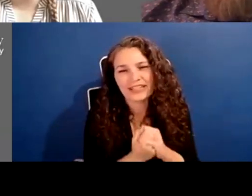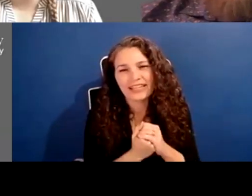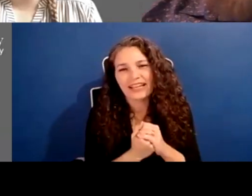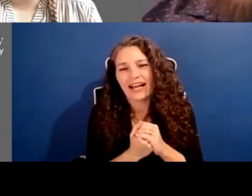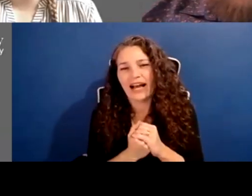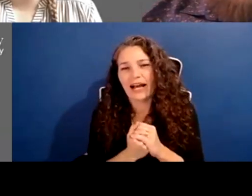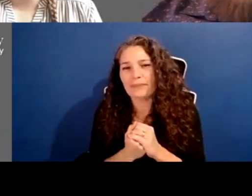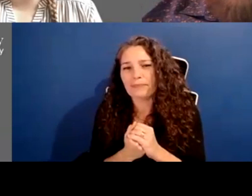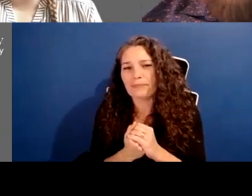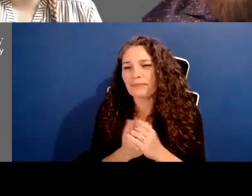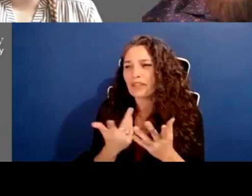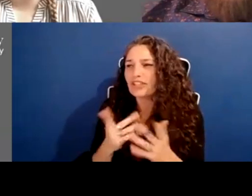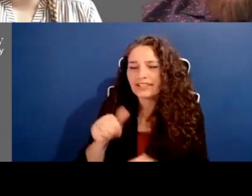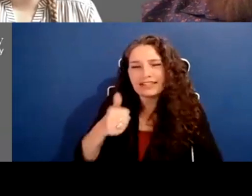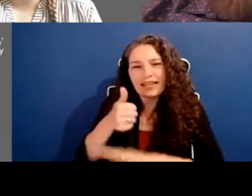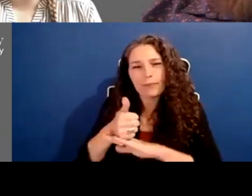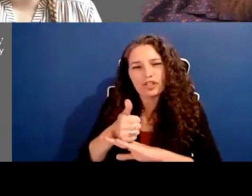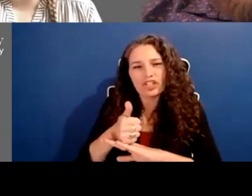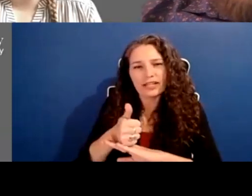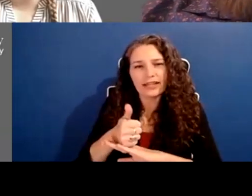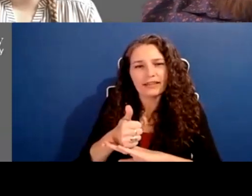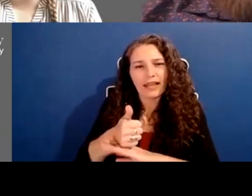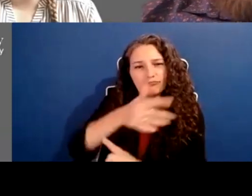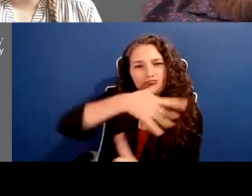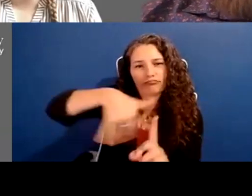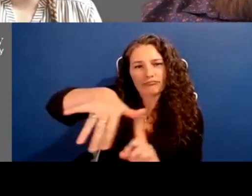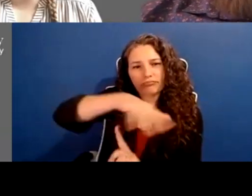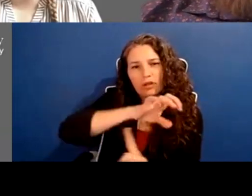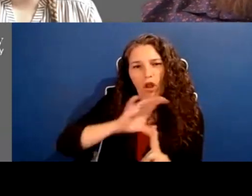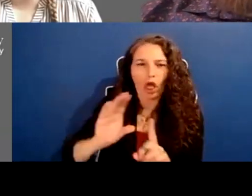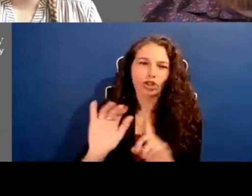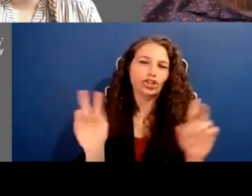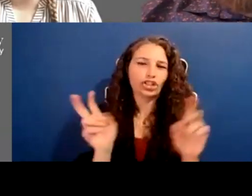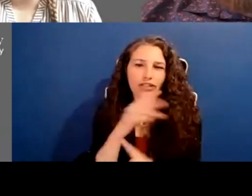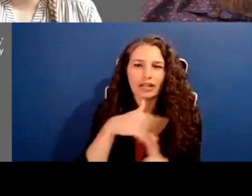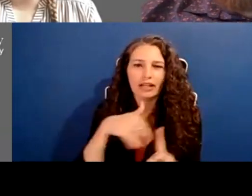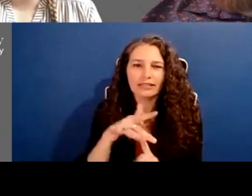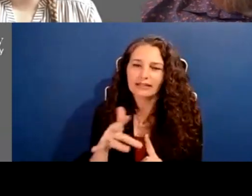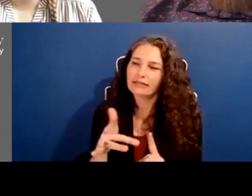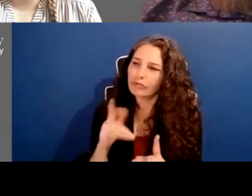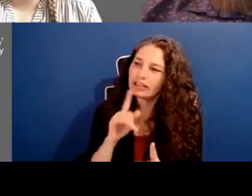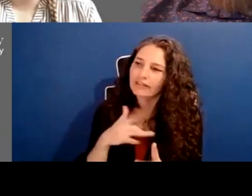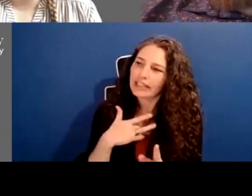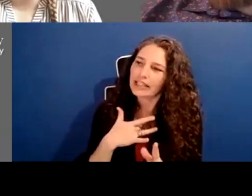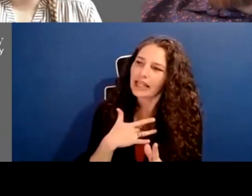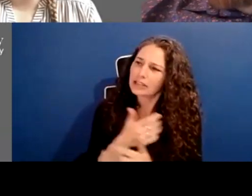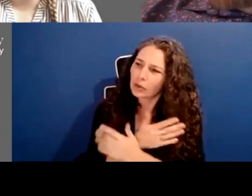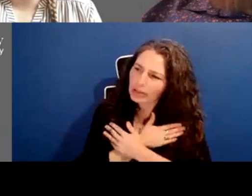of being able to have a more comfortable and relaxed conversation can lead to a lot more